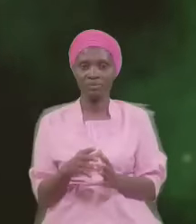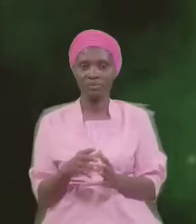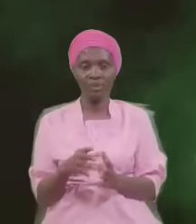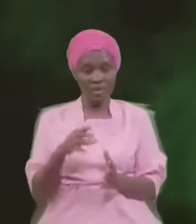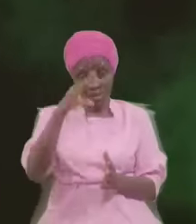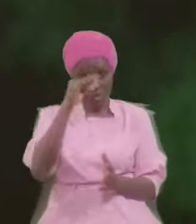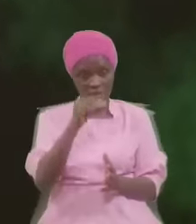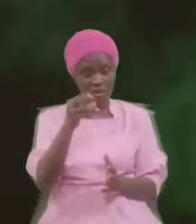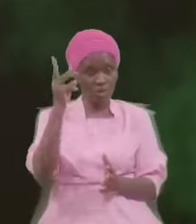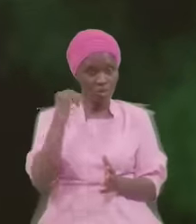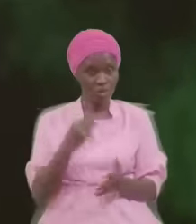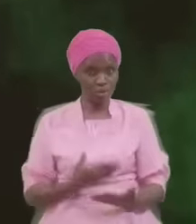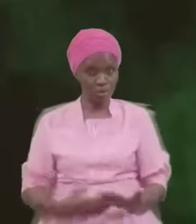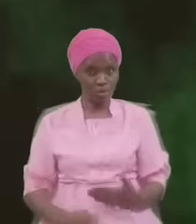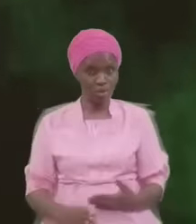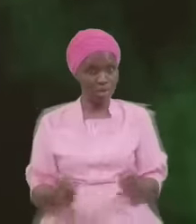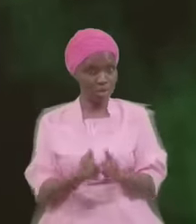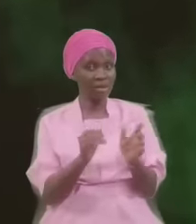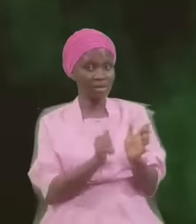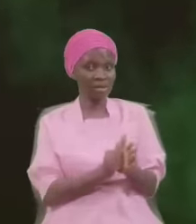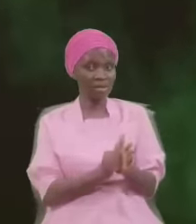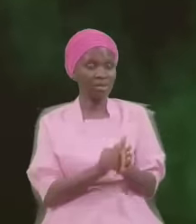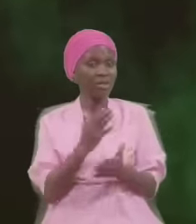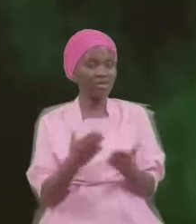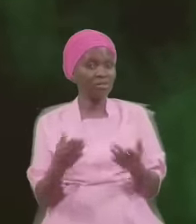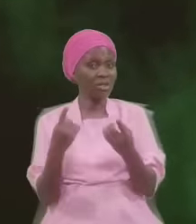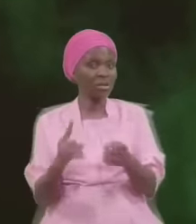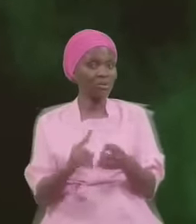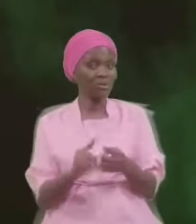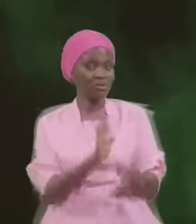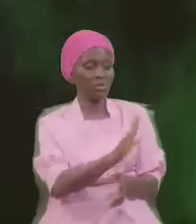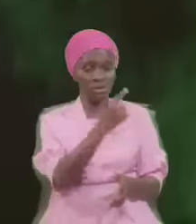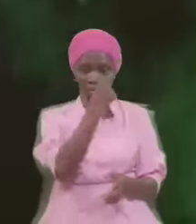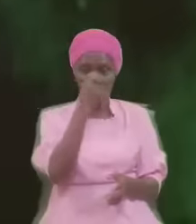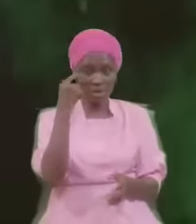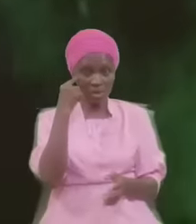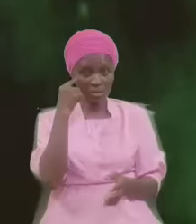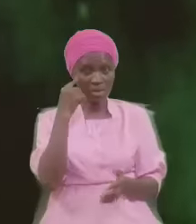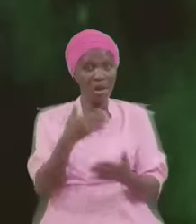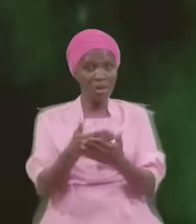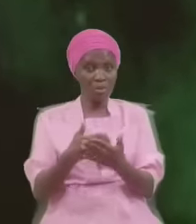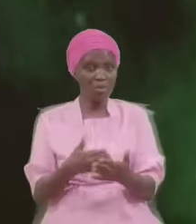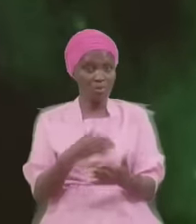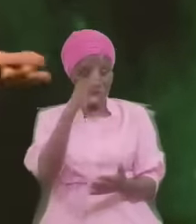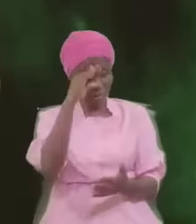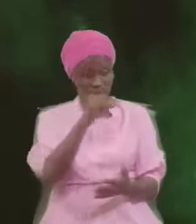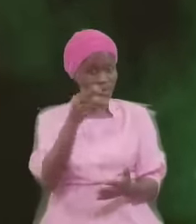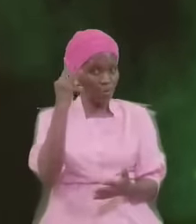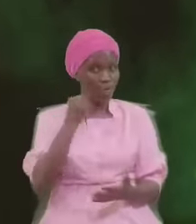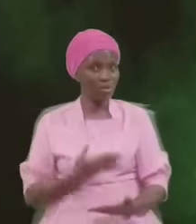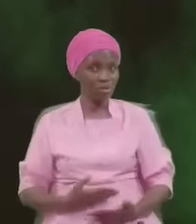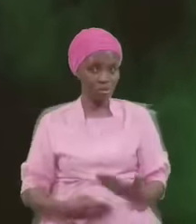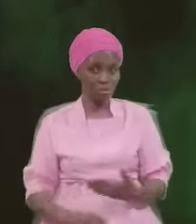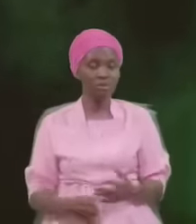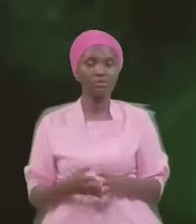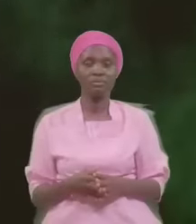was born like that. Something happened to the eyes even before the person was born. Look at the